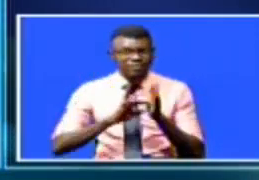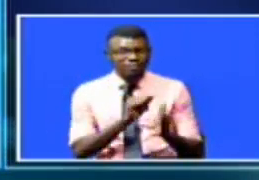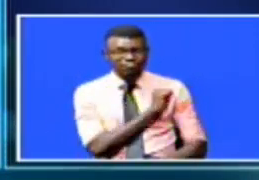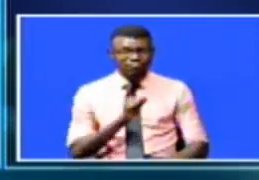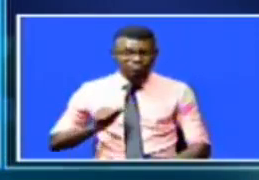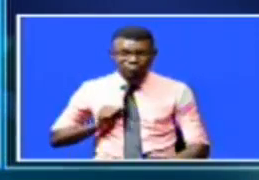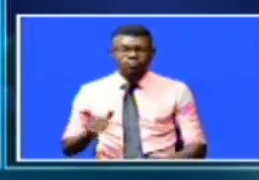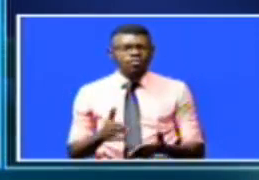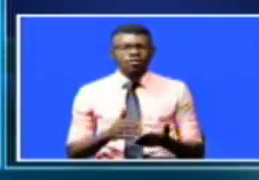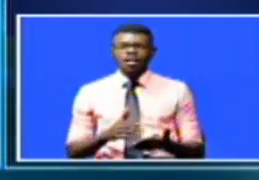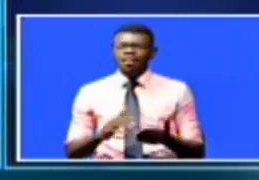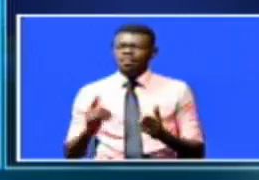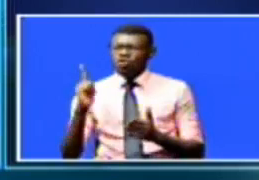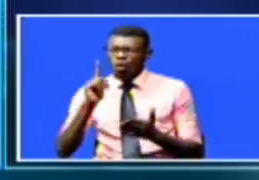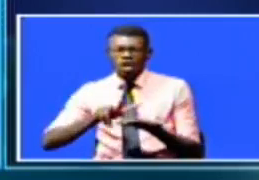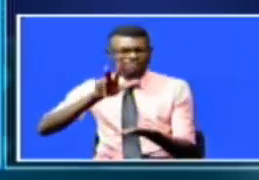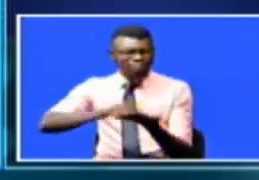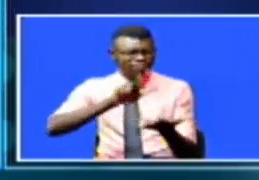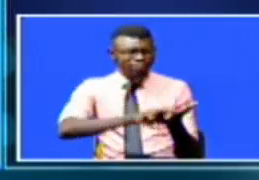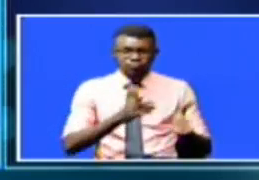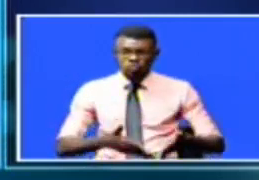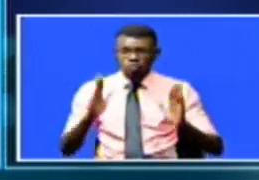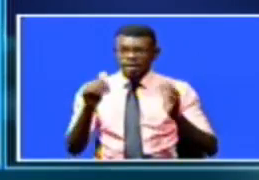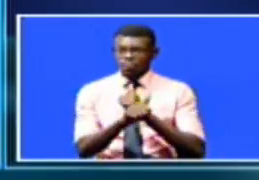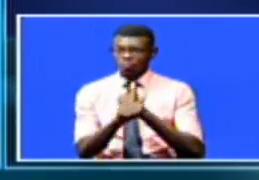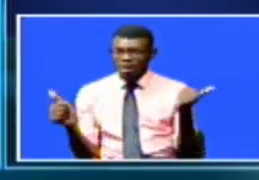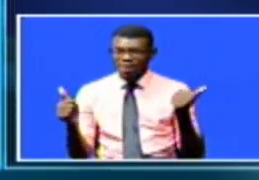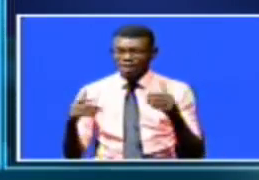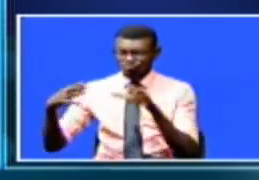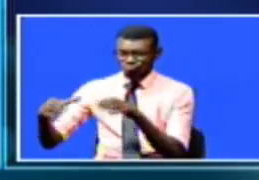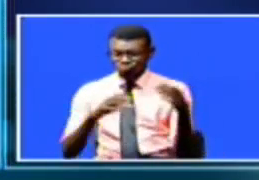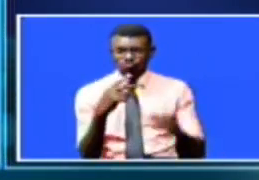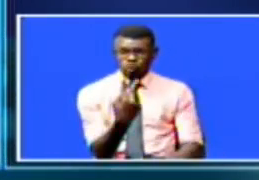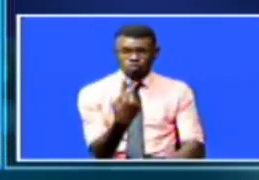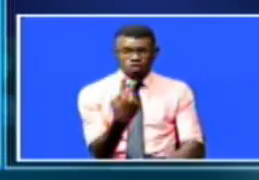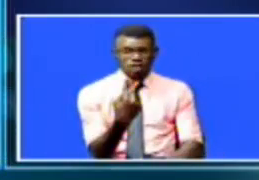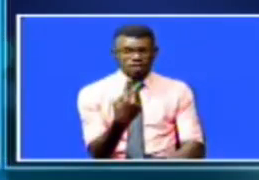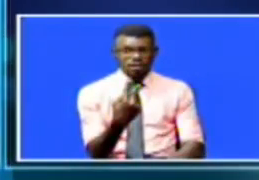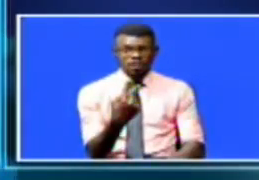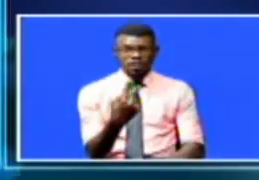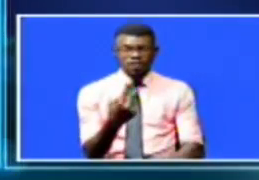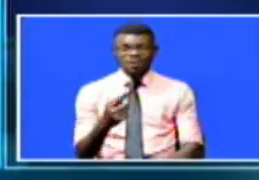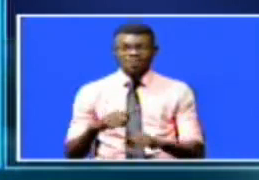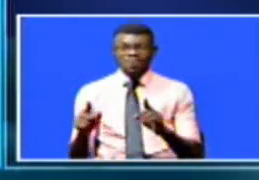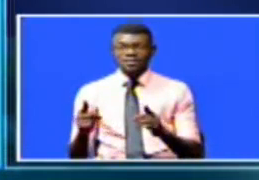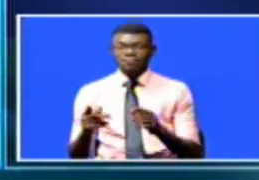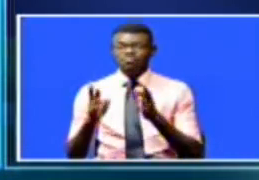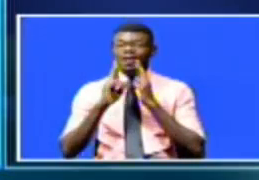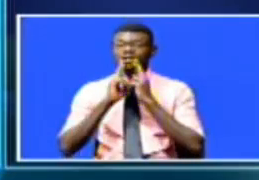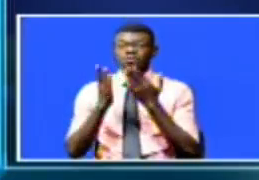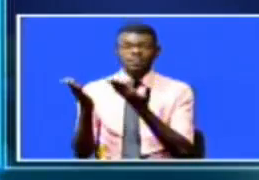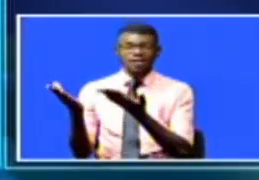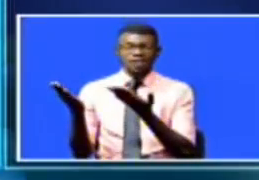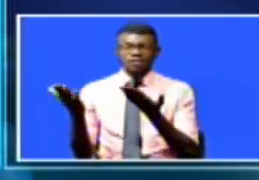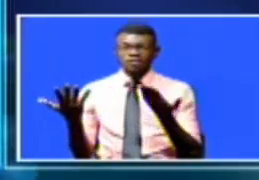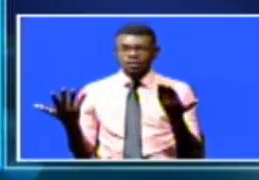legislations through a bipartisan approach. Okay. Be that as it may, Mr. Senator, there are reports that you actually